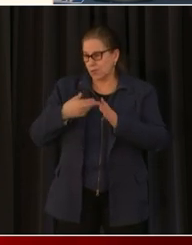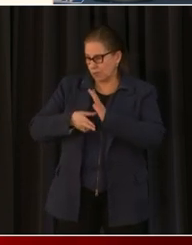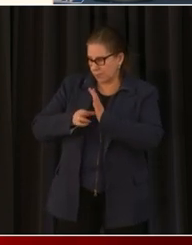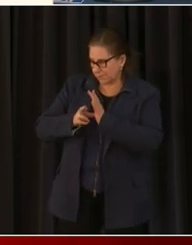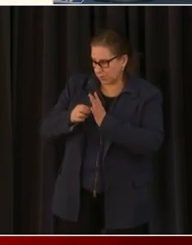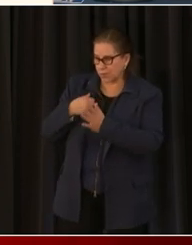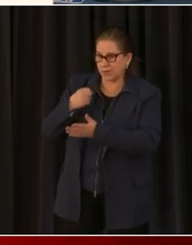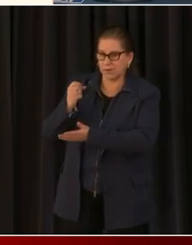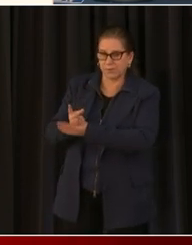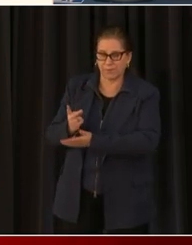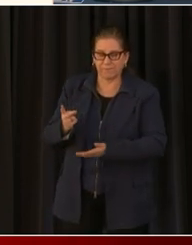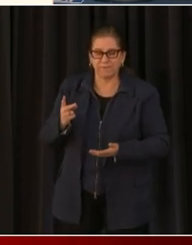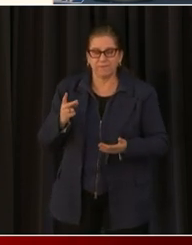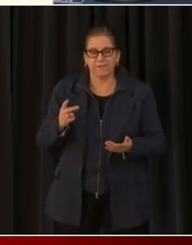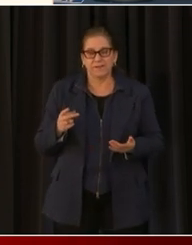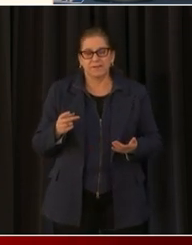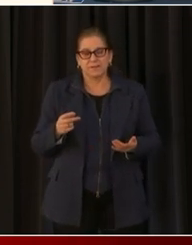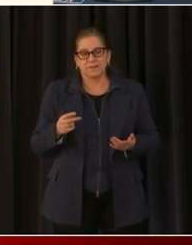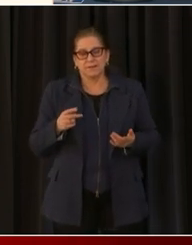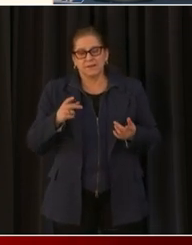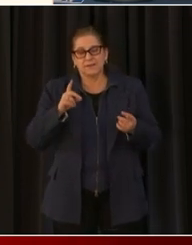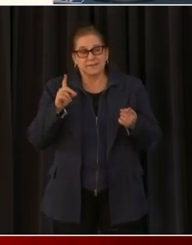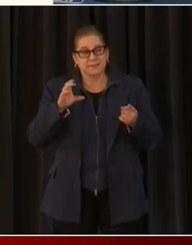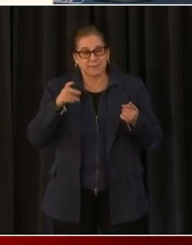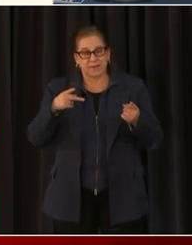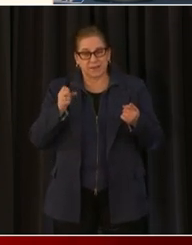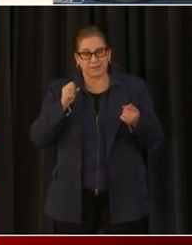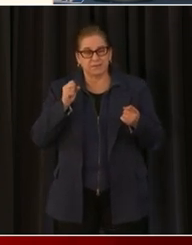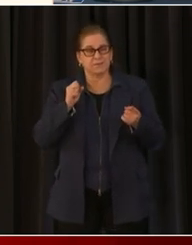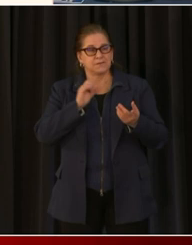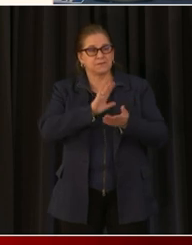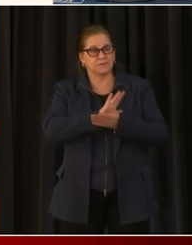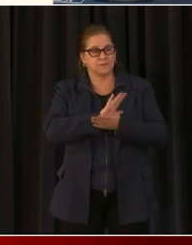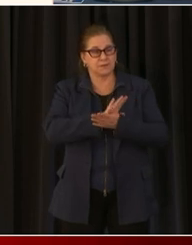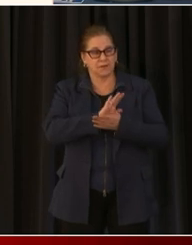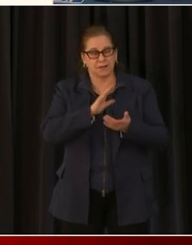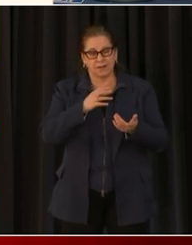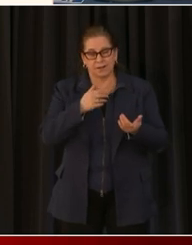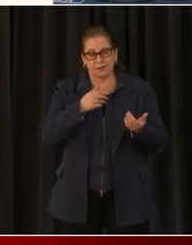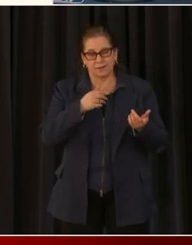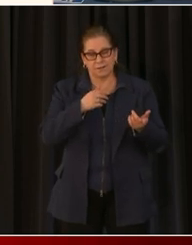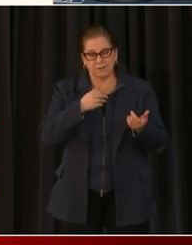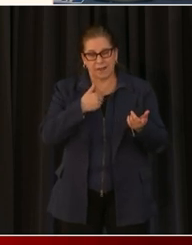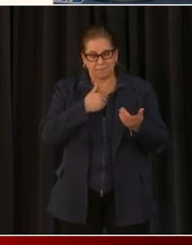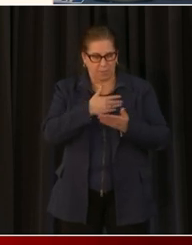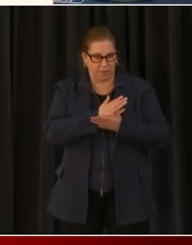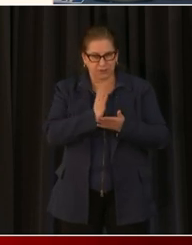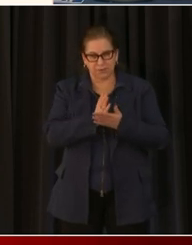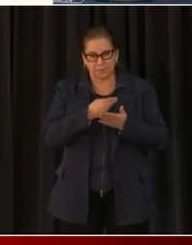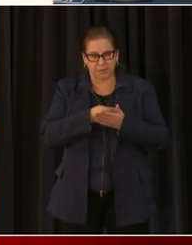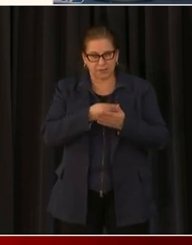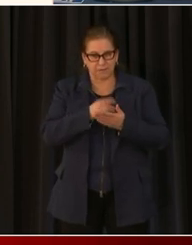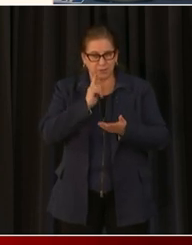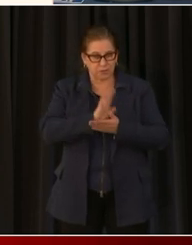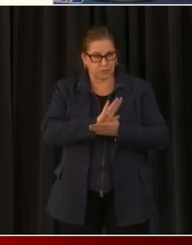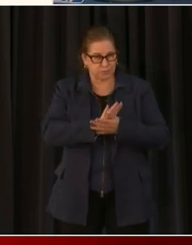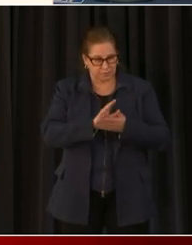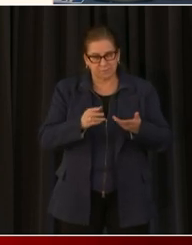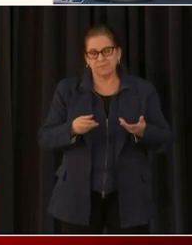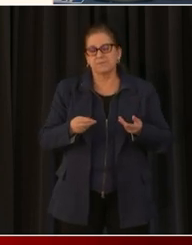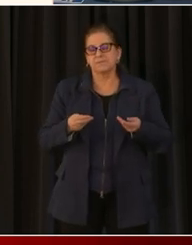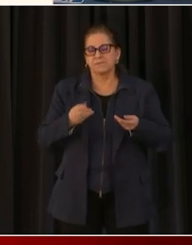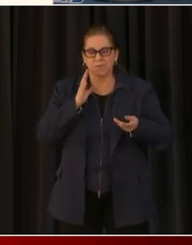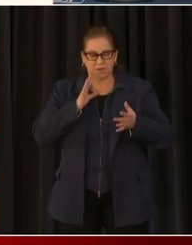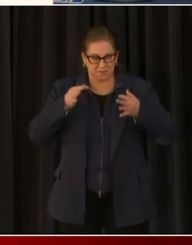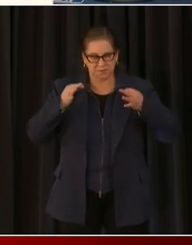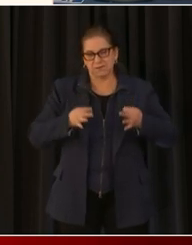denied, then the DCPS school budgets are then folded and combined into the central service budget and